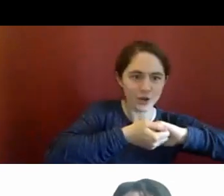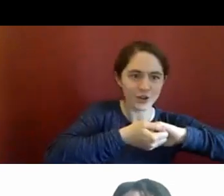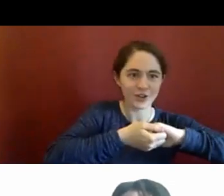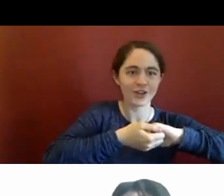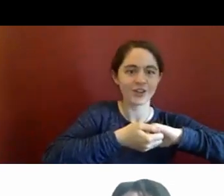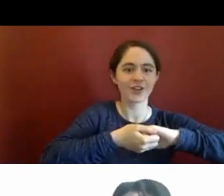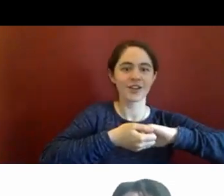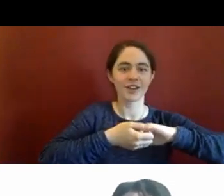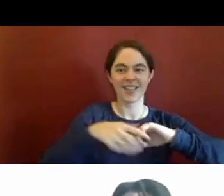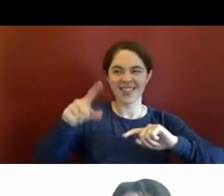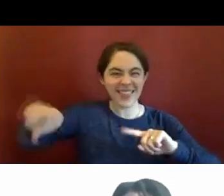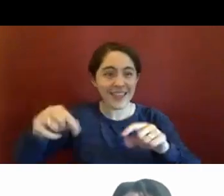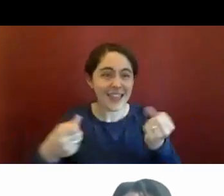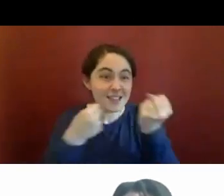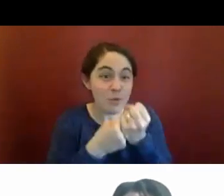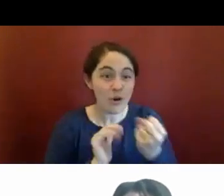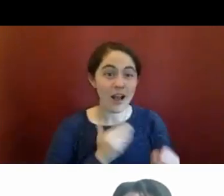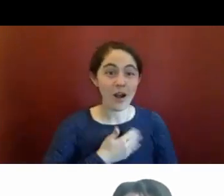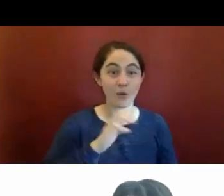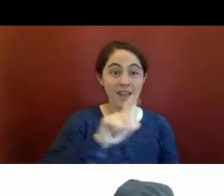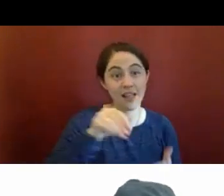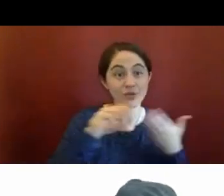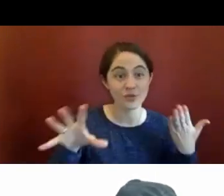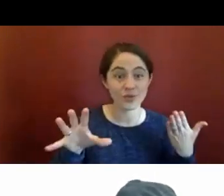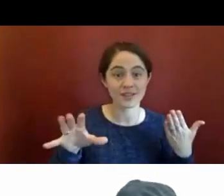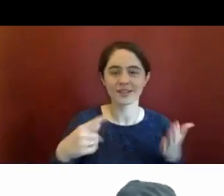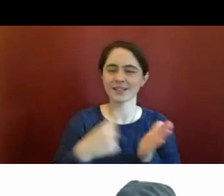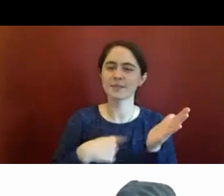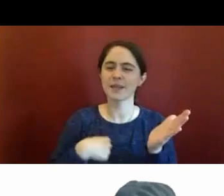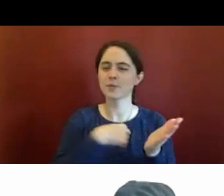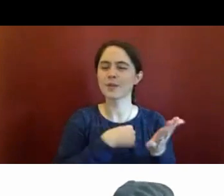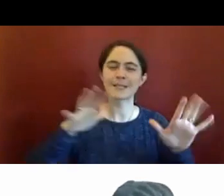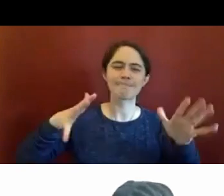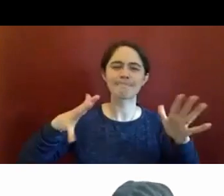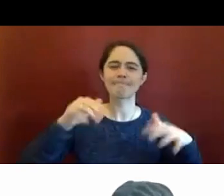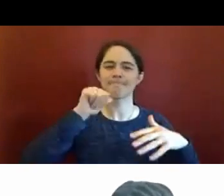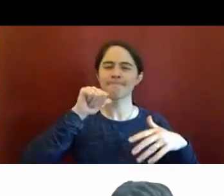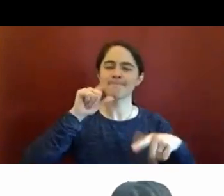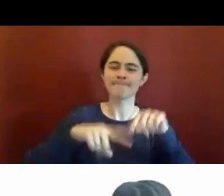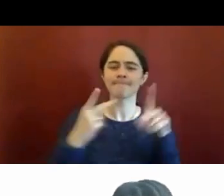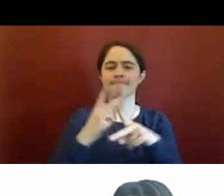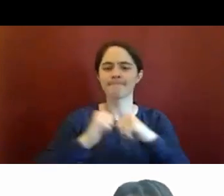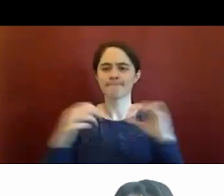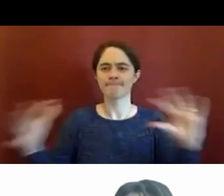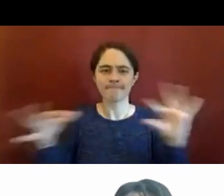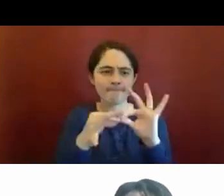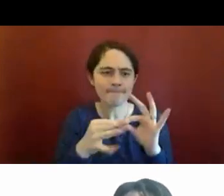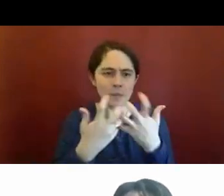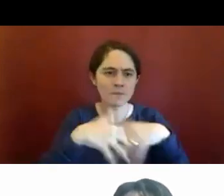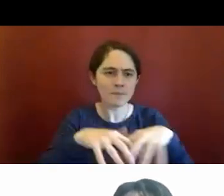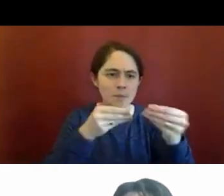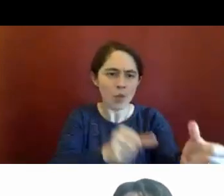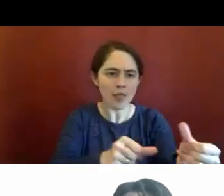make that right connection with the resources that they have. And so that is something that's also learning for me